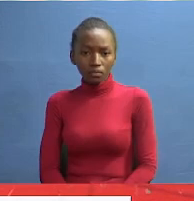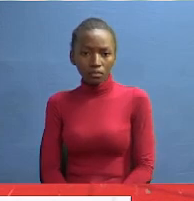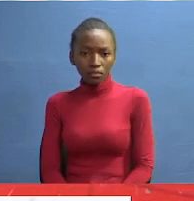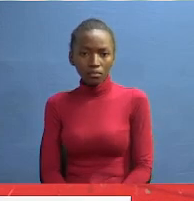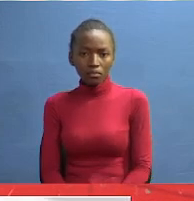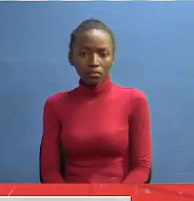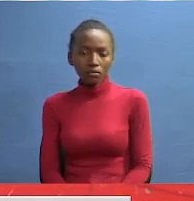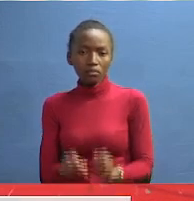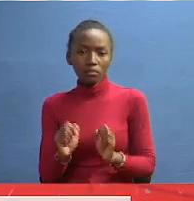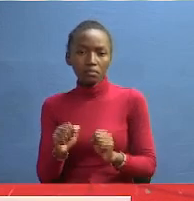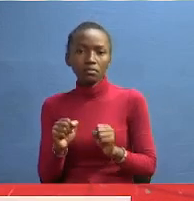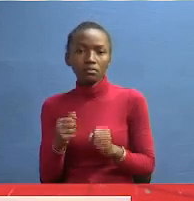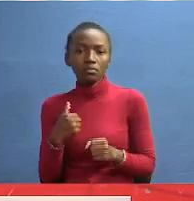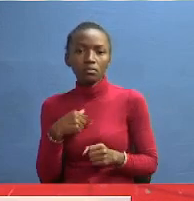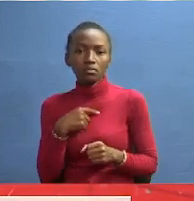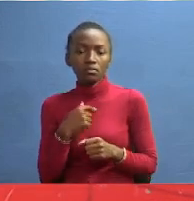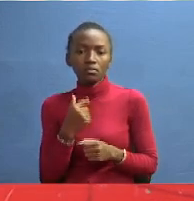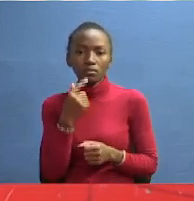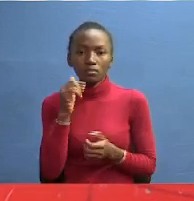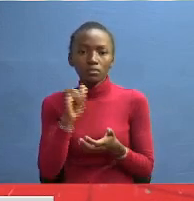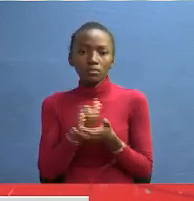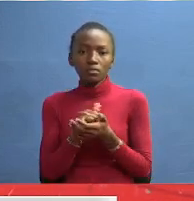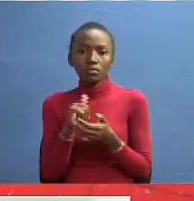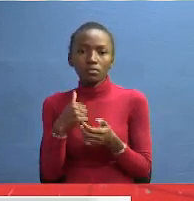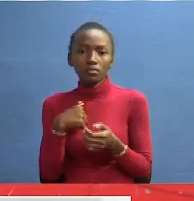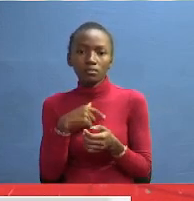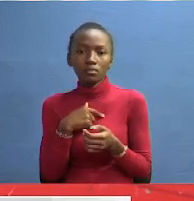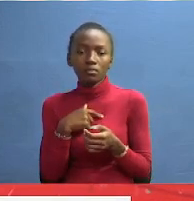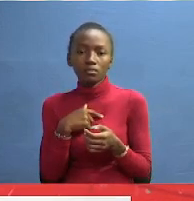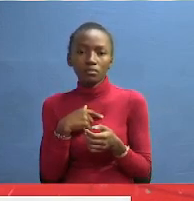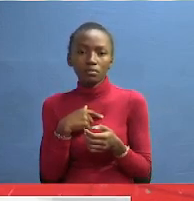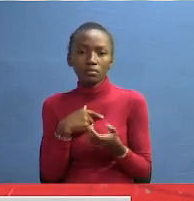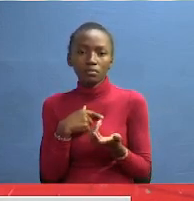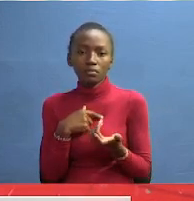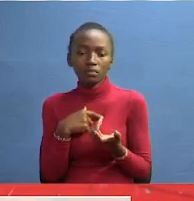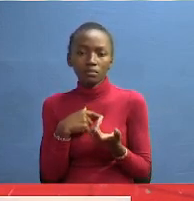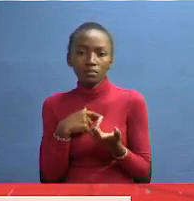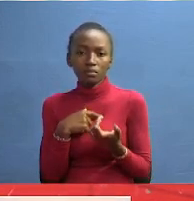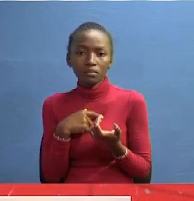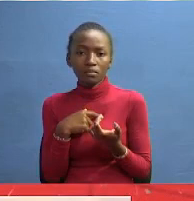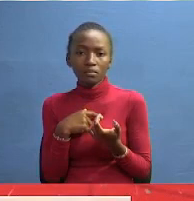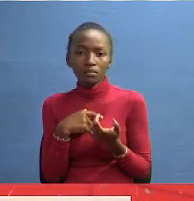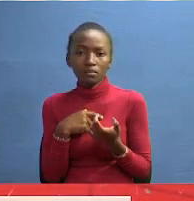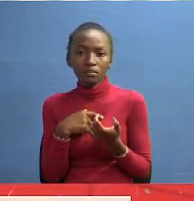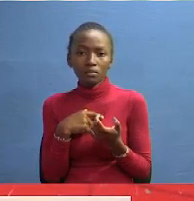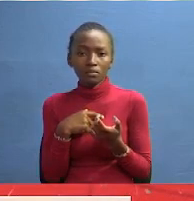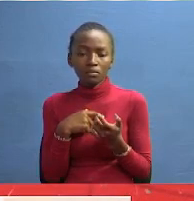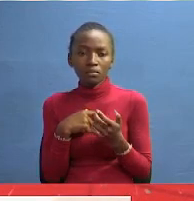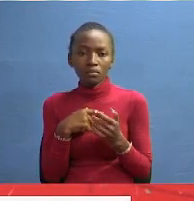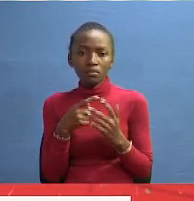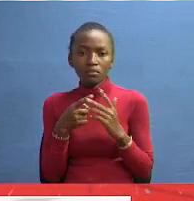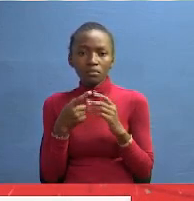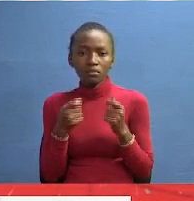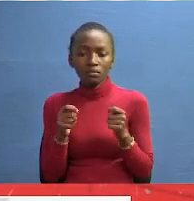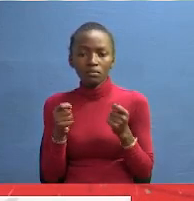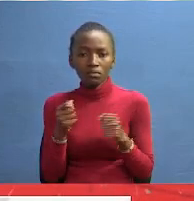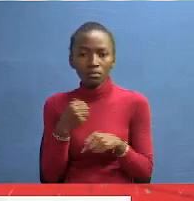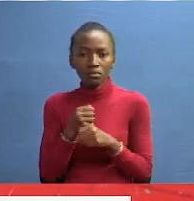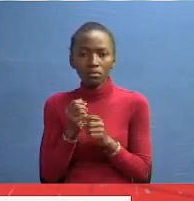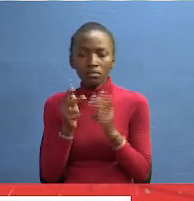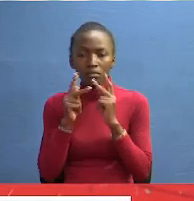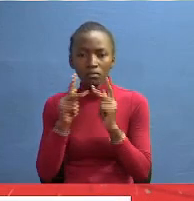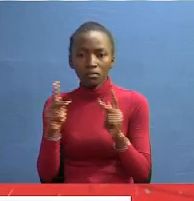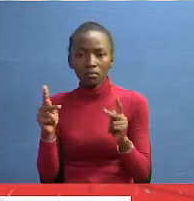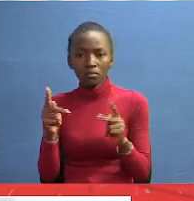saying that we are on a pathway to peace. Right. But it is still far from reach.